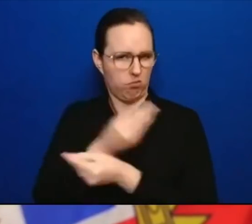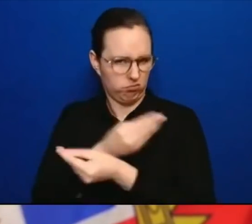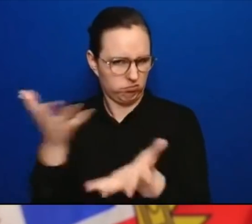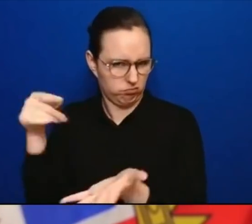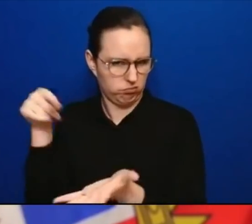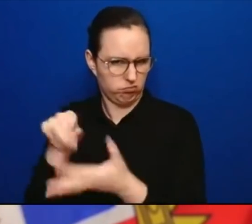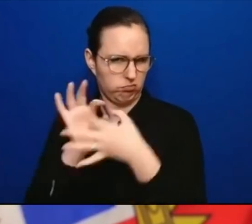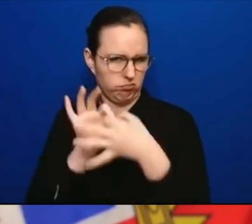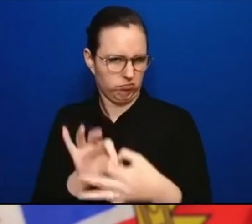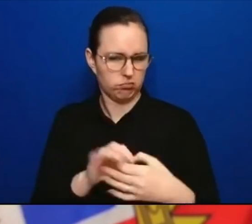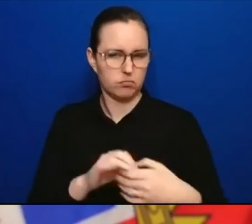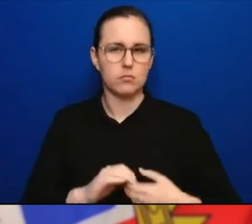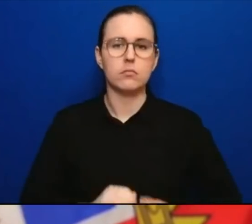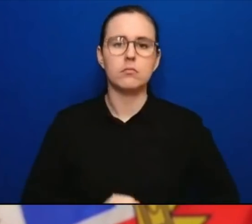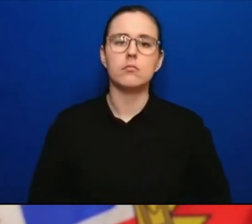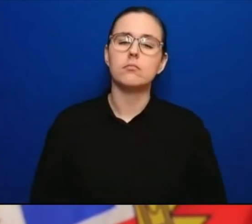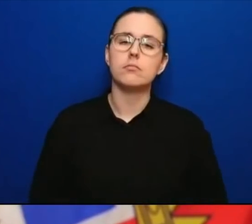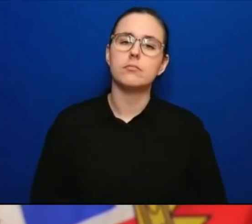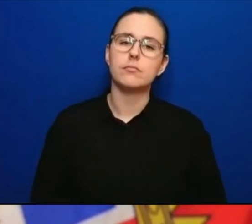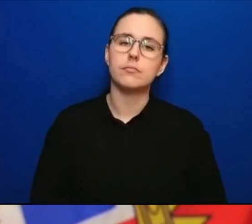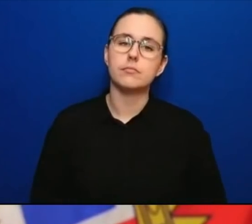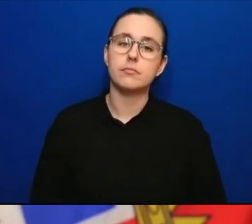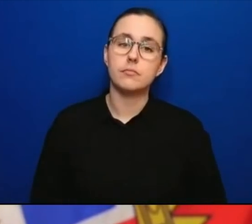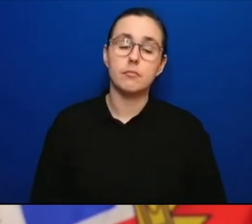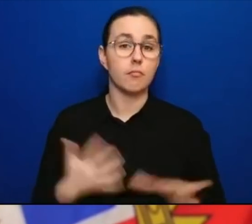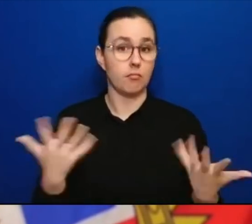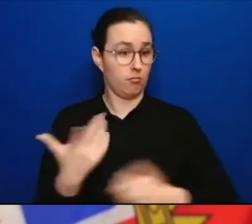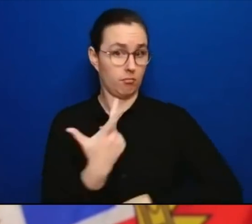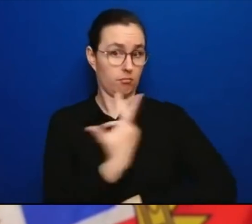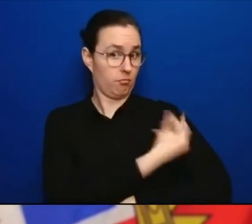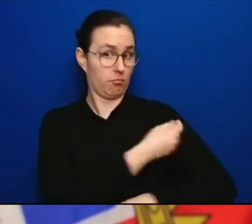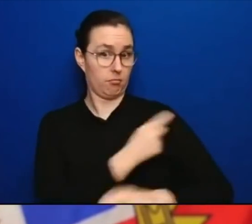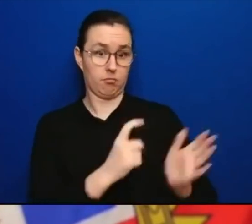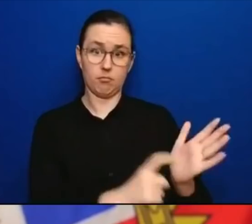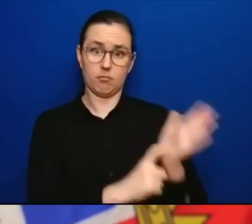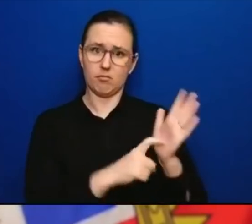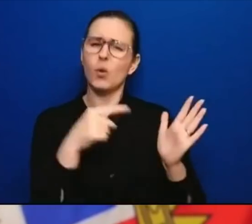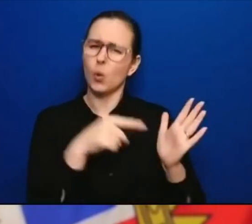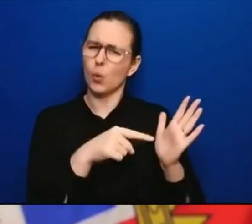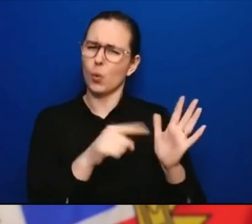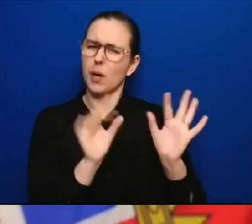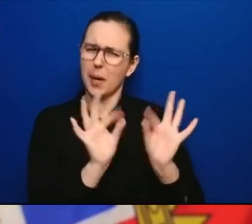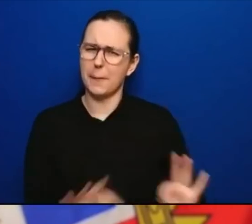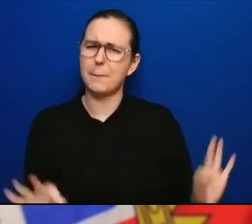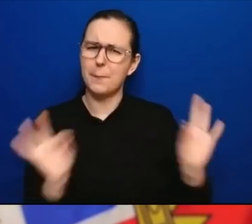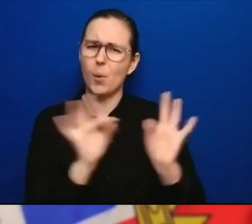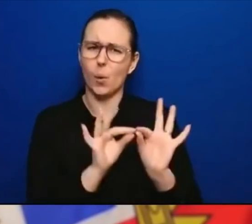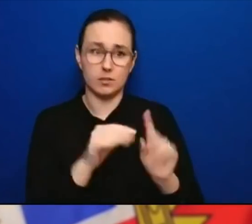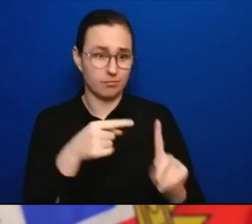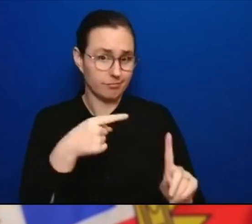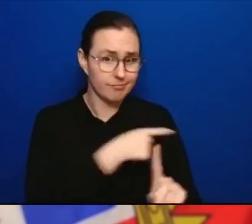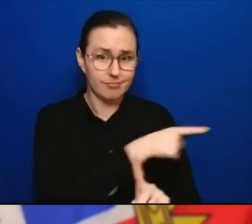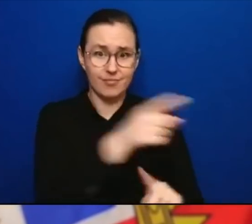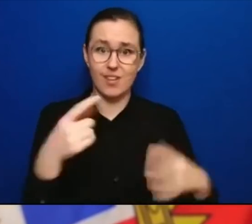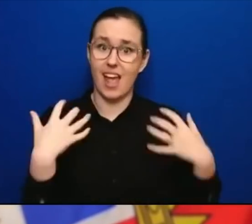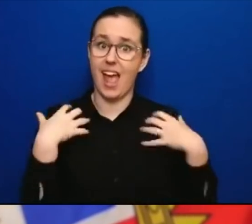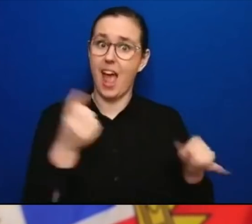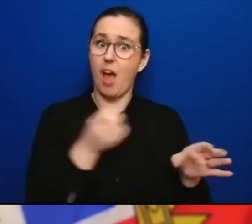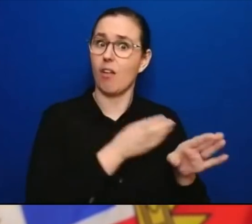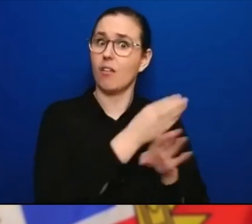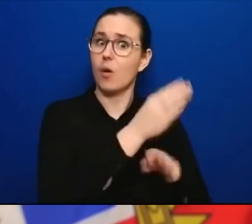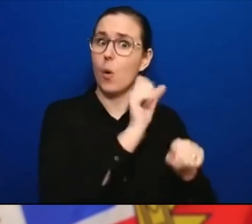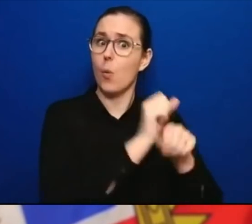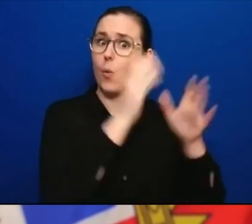I think this is a really important measure that brings the same standard to all healthcare workers across the province, and is one of the